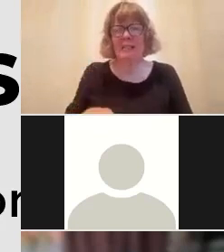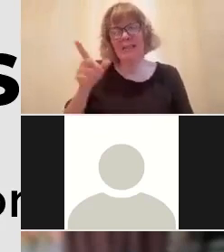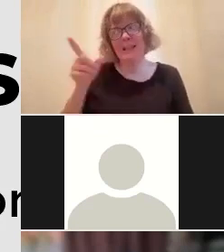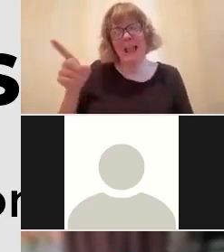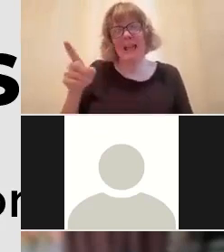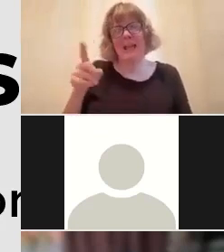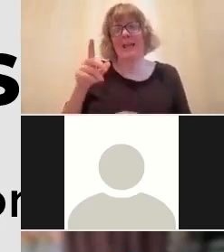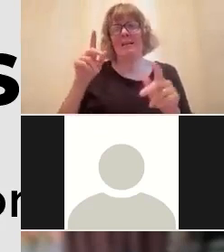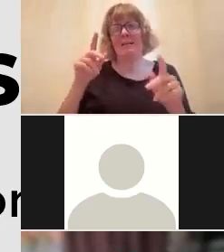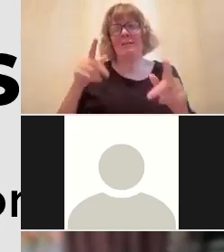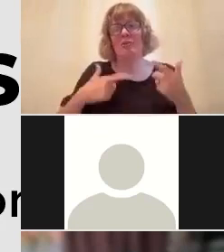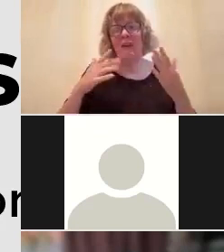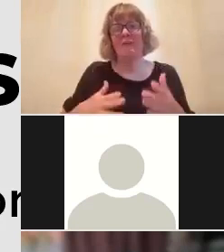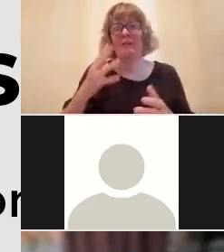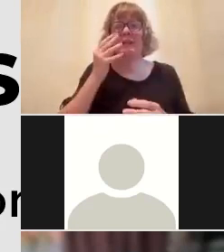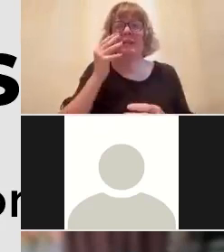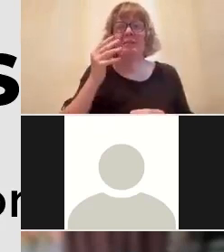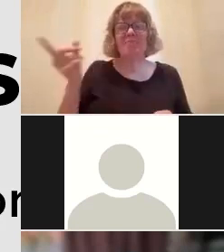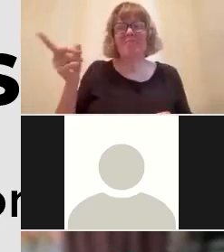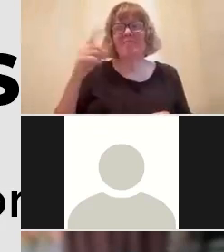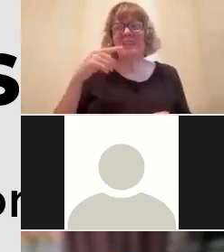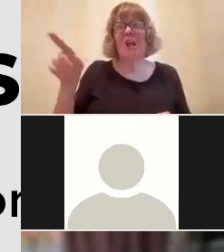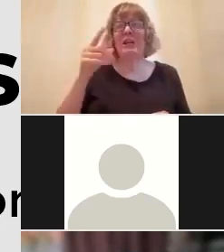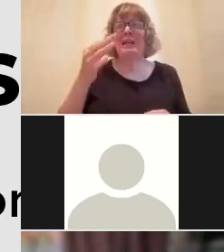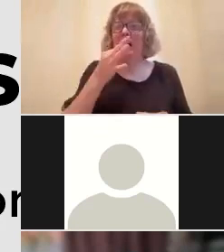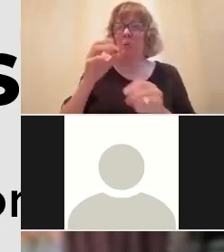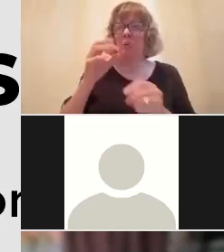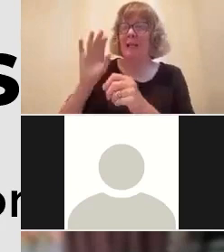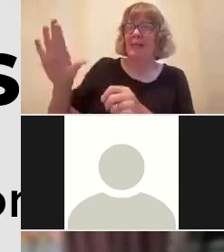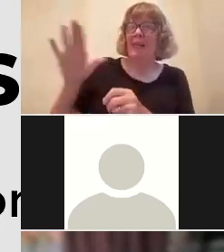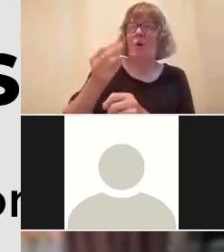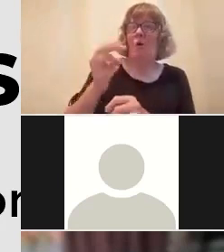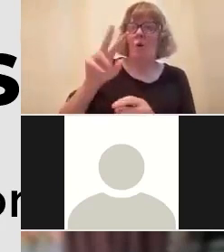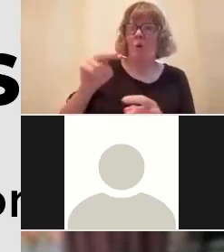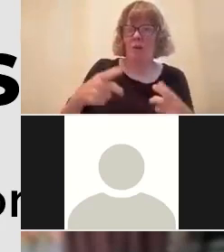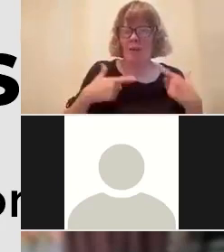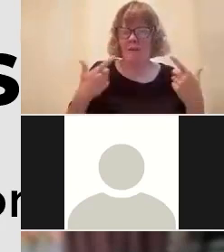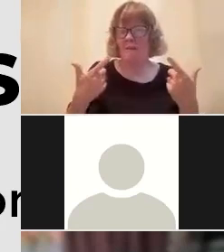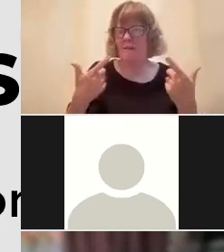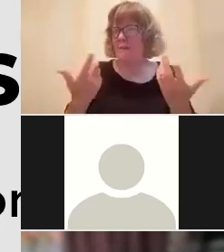no way or clean linear process to healing.